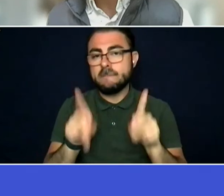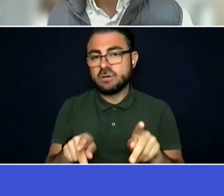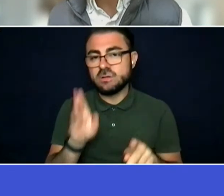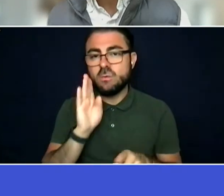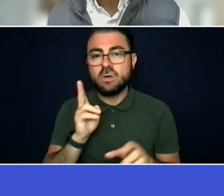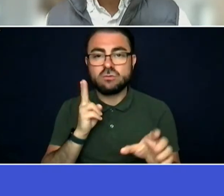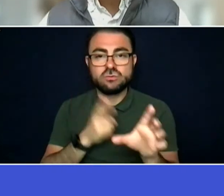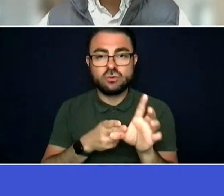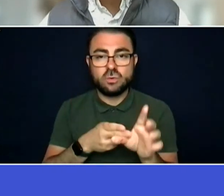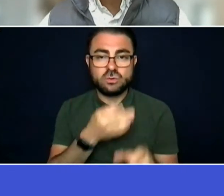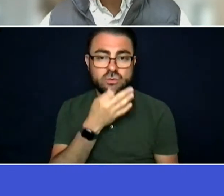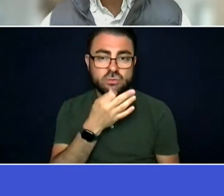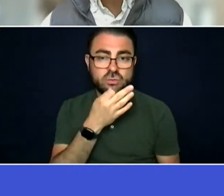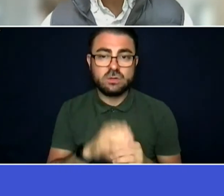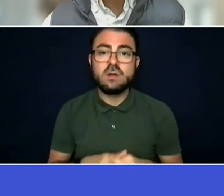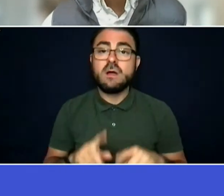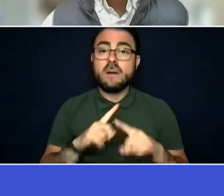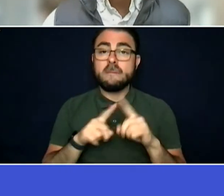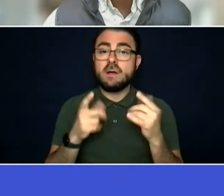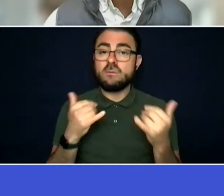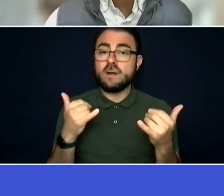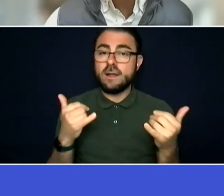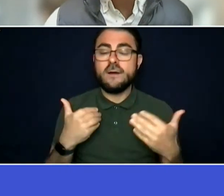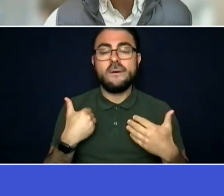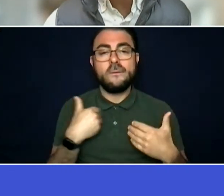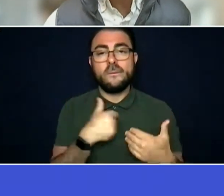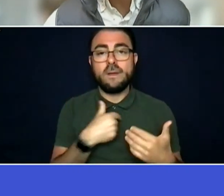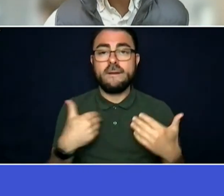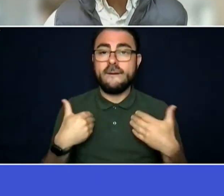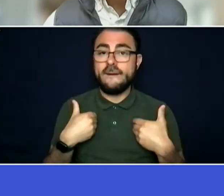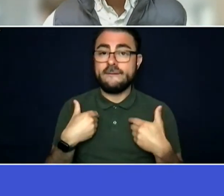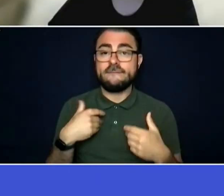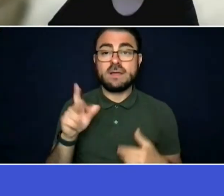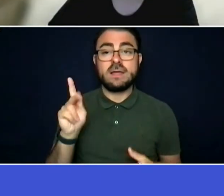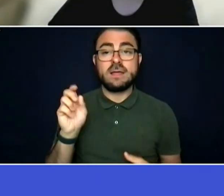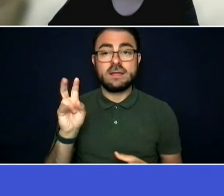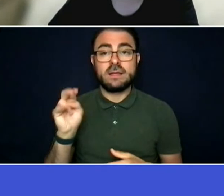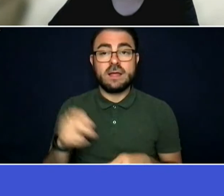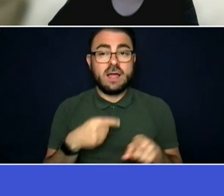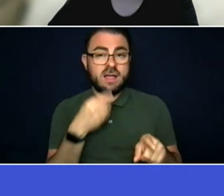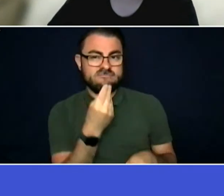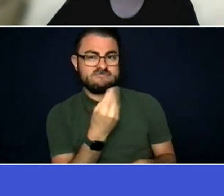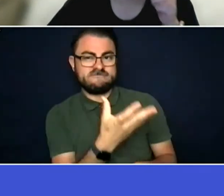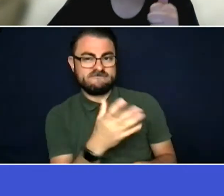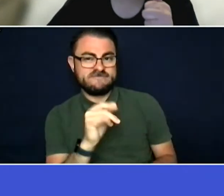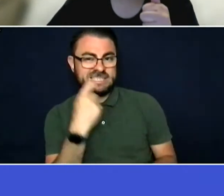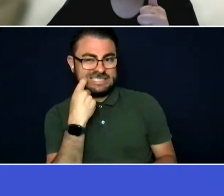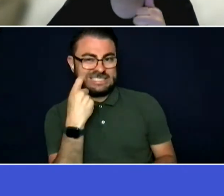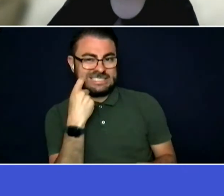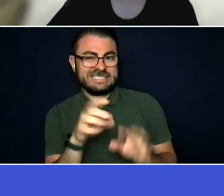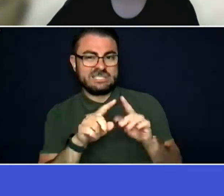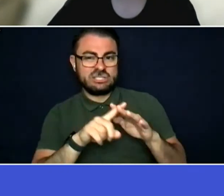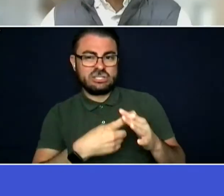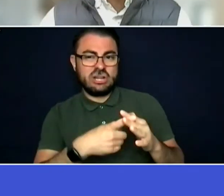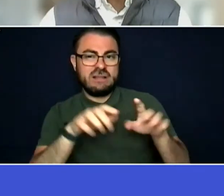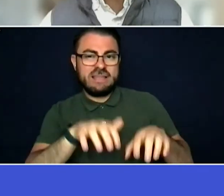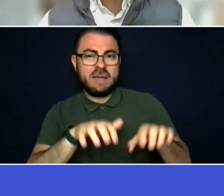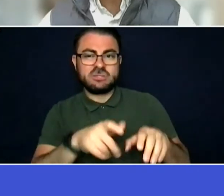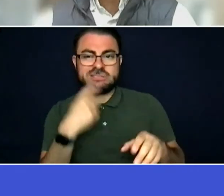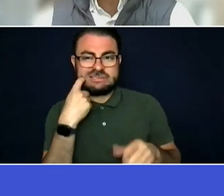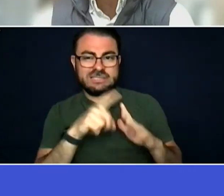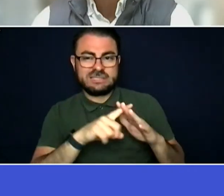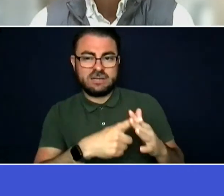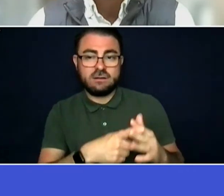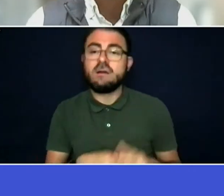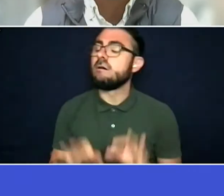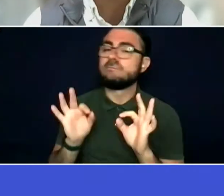our captioning. But right now, we at least do have Kevin, who started. Sorry, Sam. The captioning is good. Beautiful, beautiful. So we were